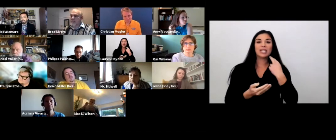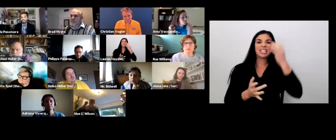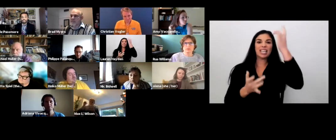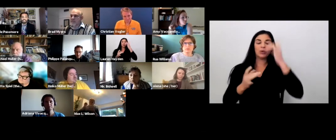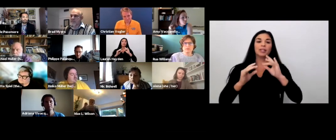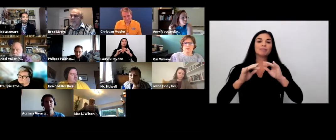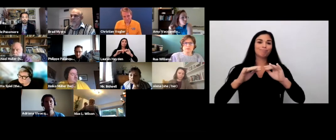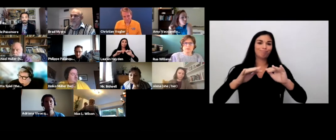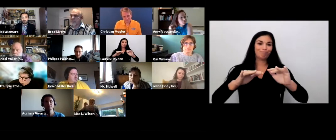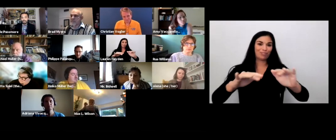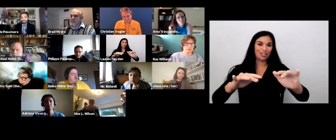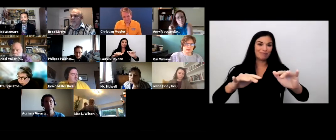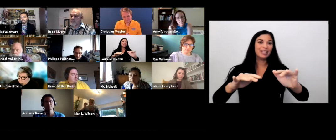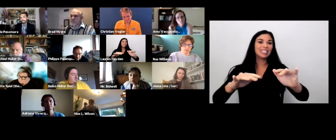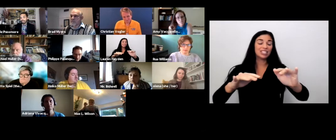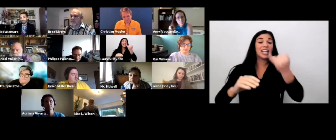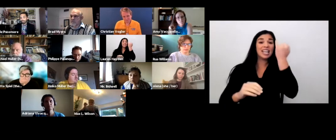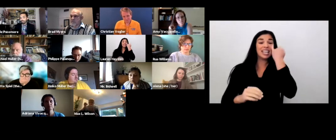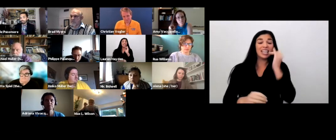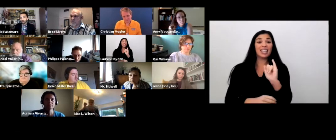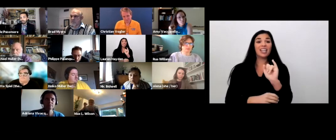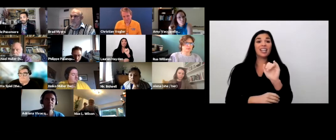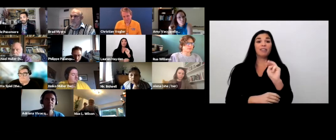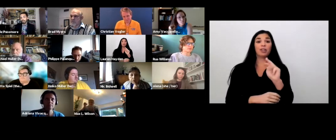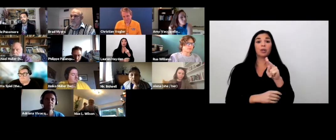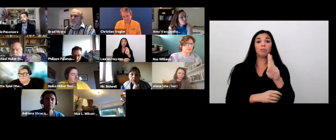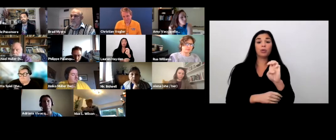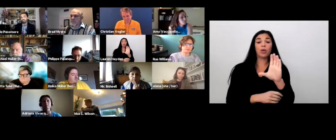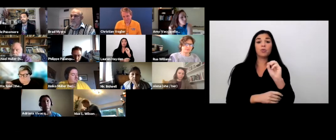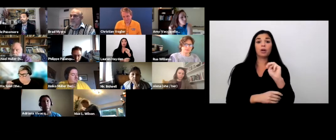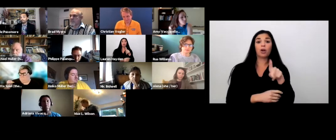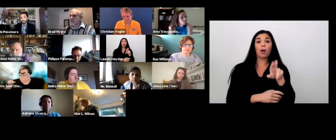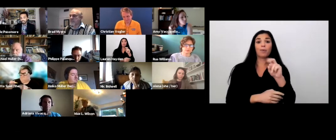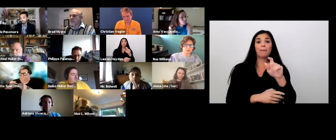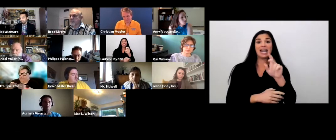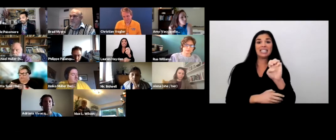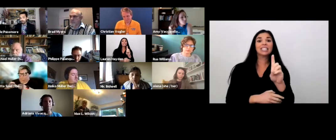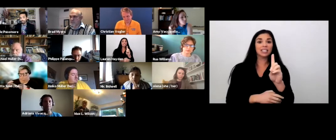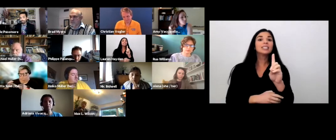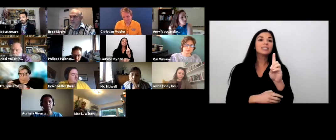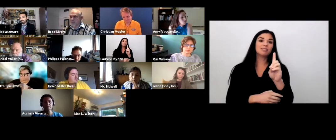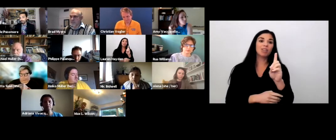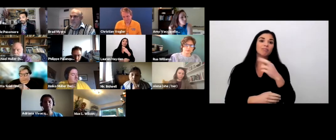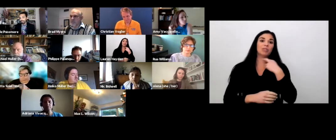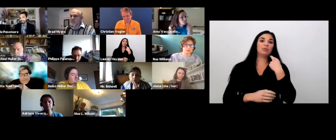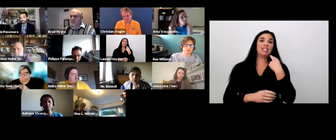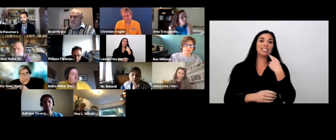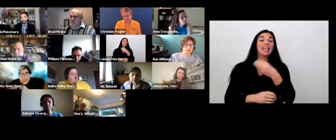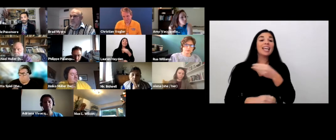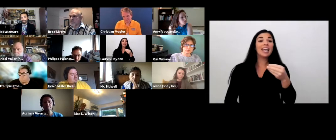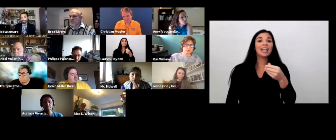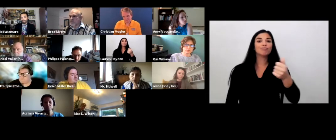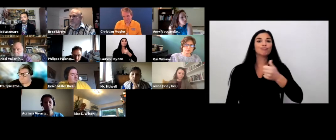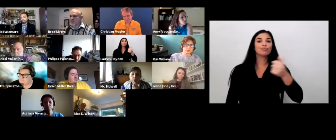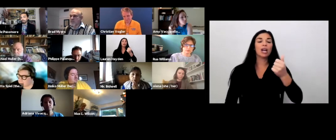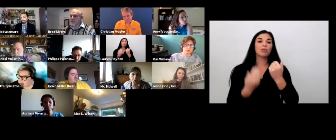due to being immunocompromised / caring for those who are. Travel restrictions. So policy-wise, this